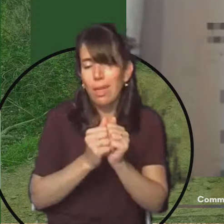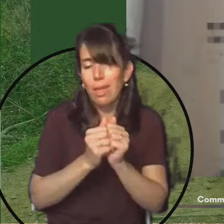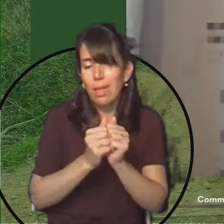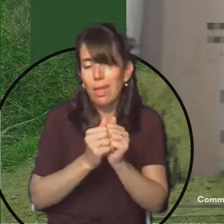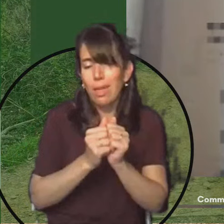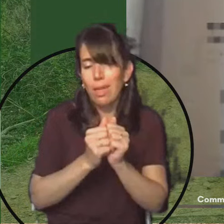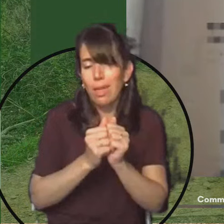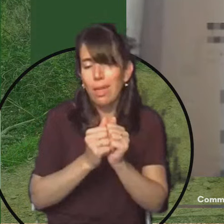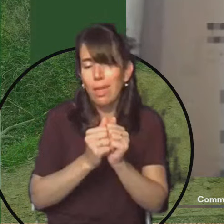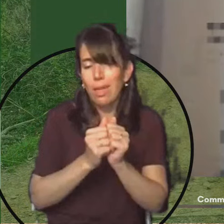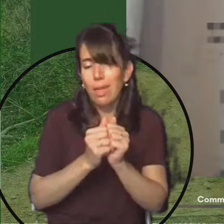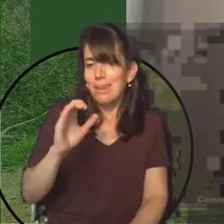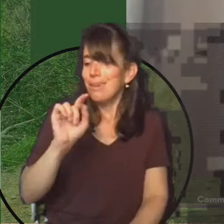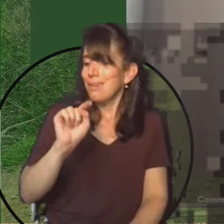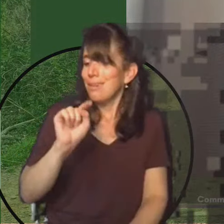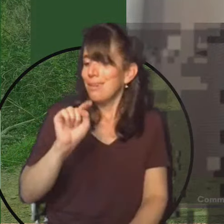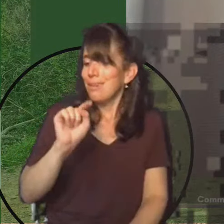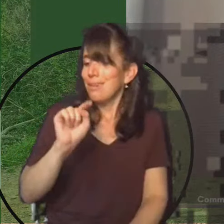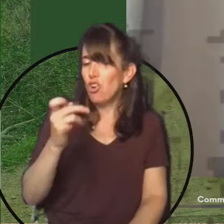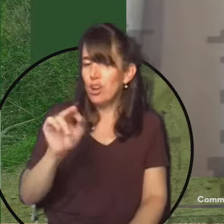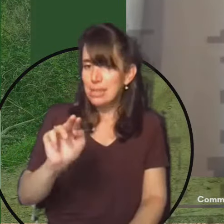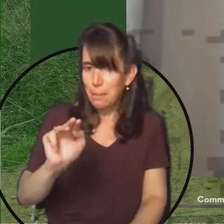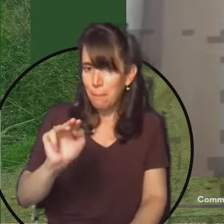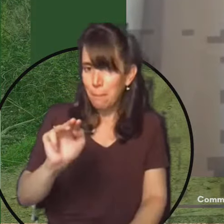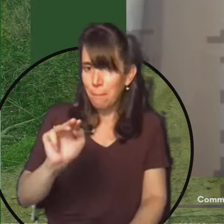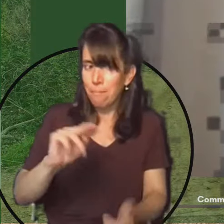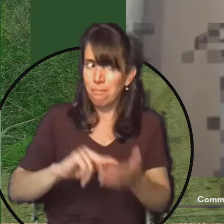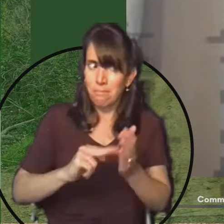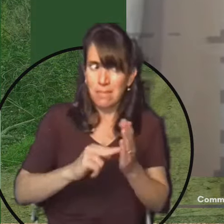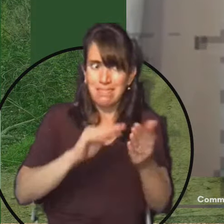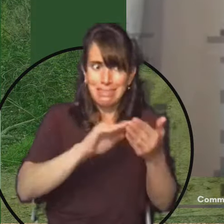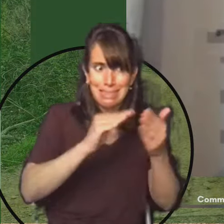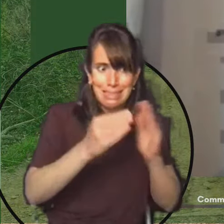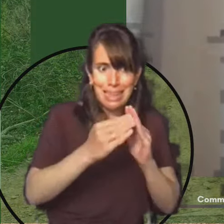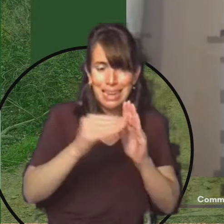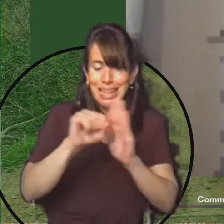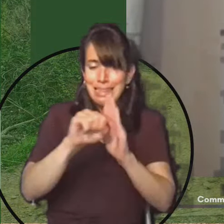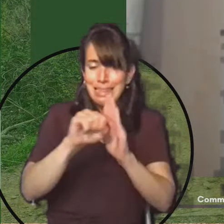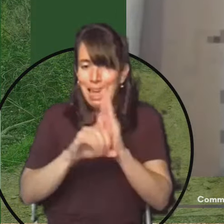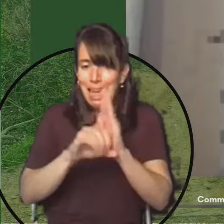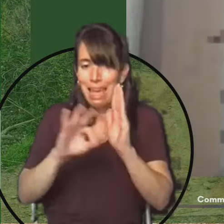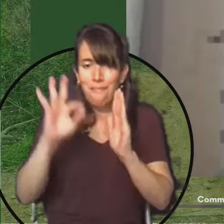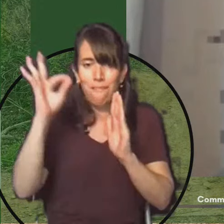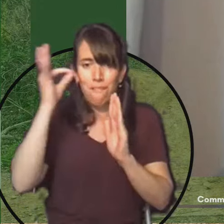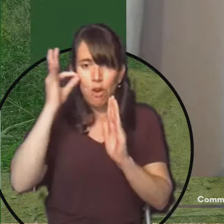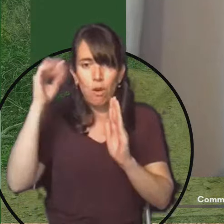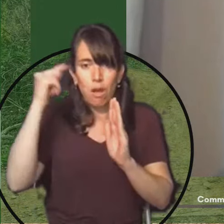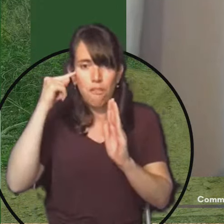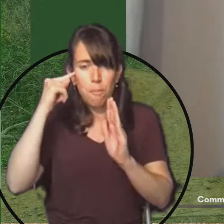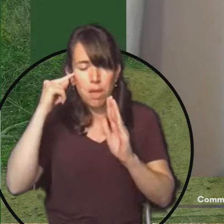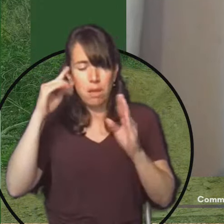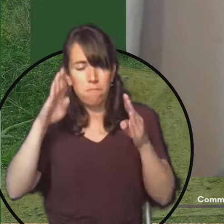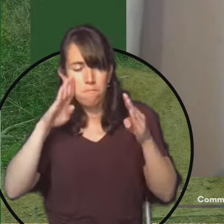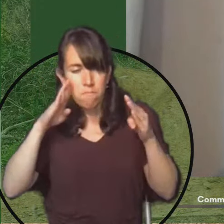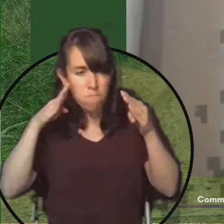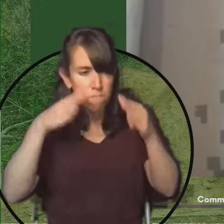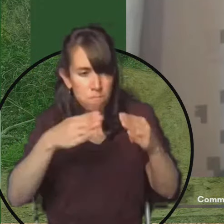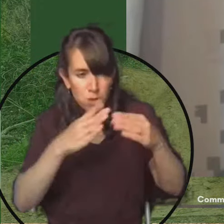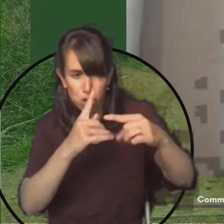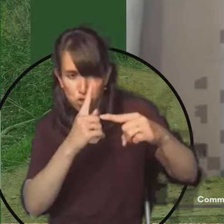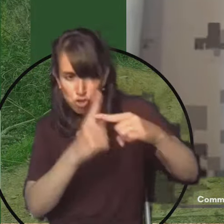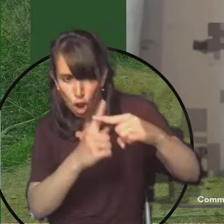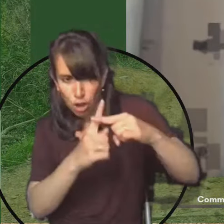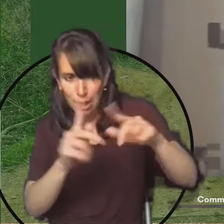mean the city police, the state police, and the federal government, that they particularly charged and targeted folks who were out-of-towners